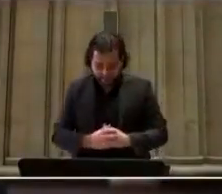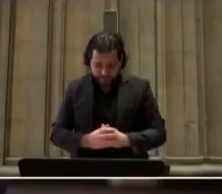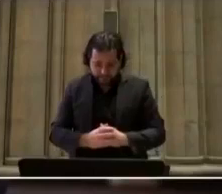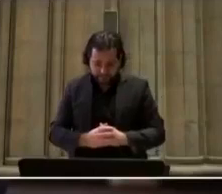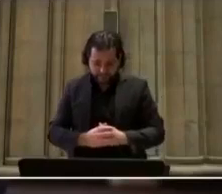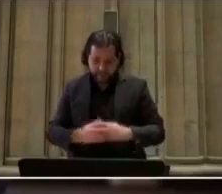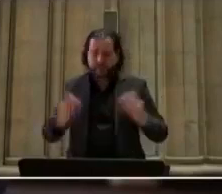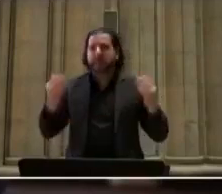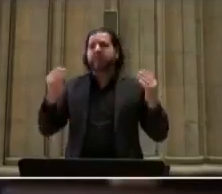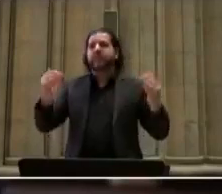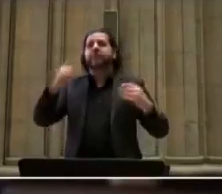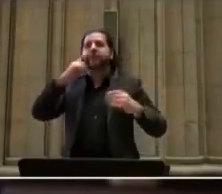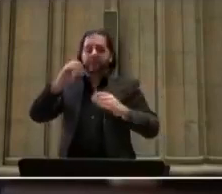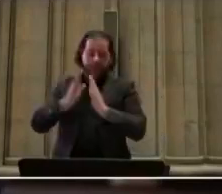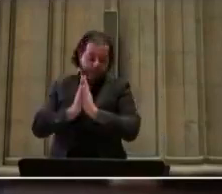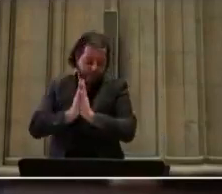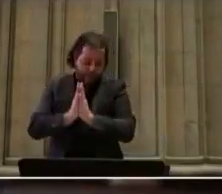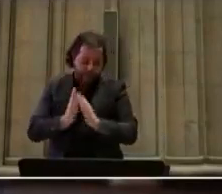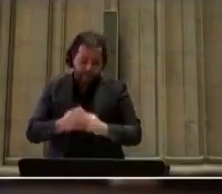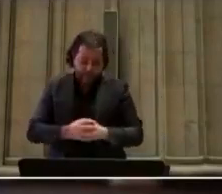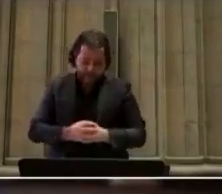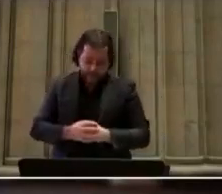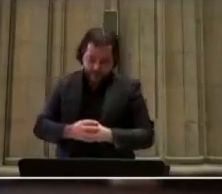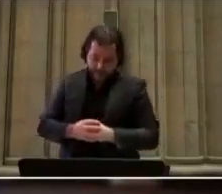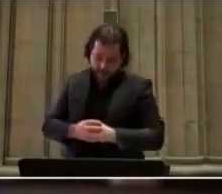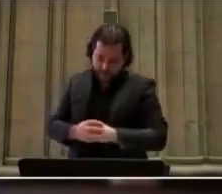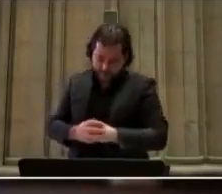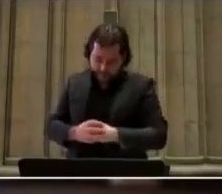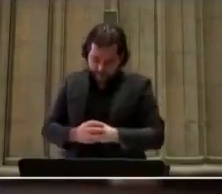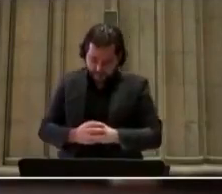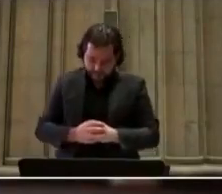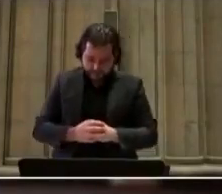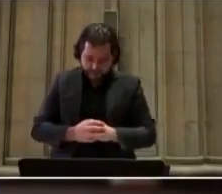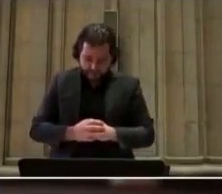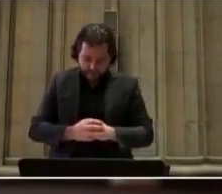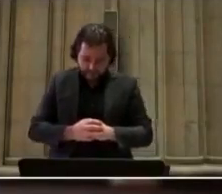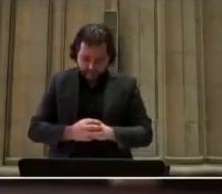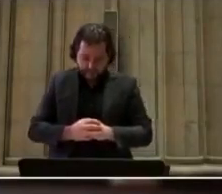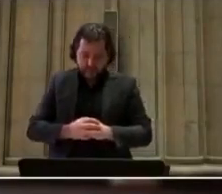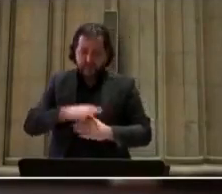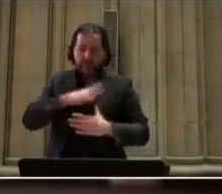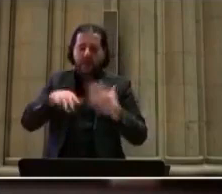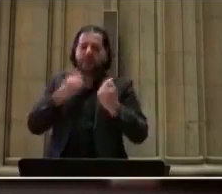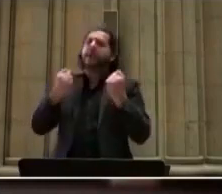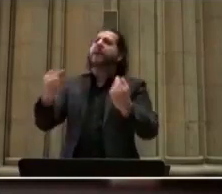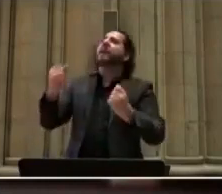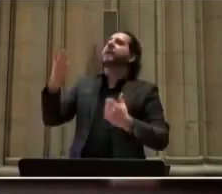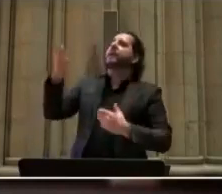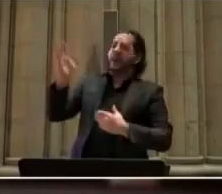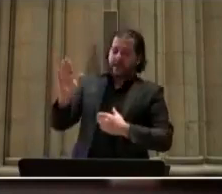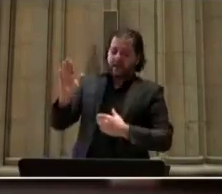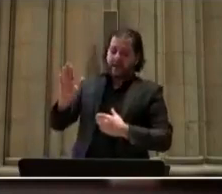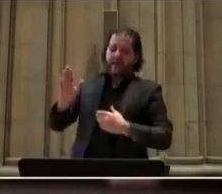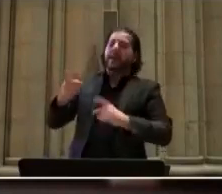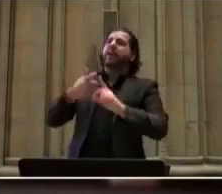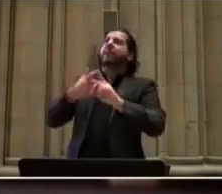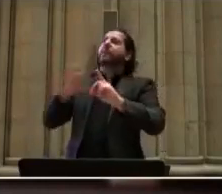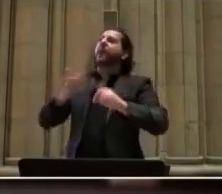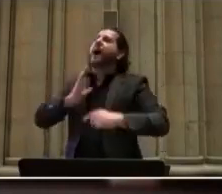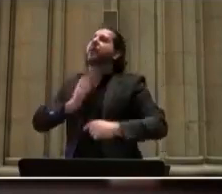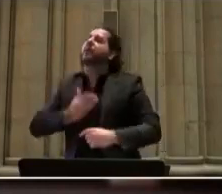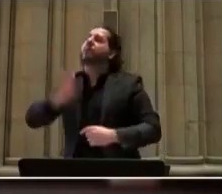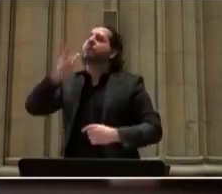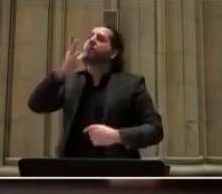Let us pray to the Lord. Kyrie eleison. Almighty God of our mothers and